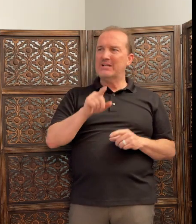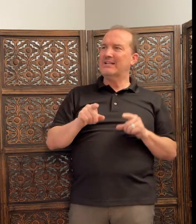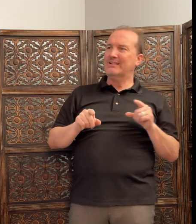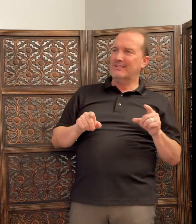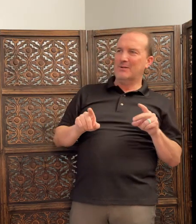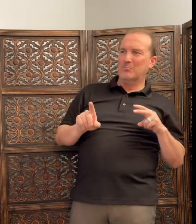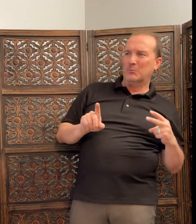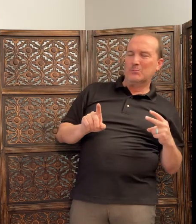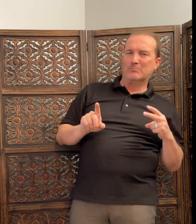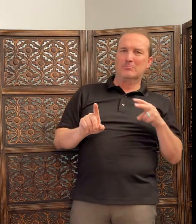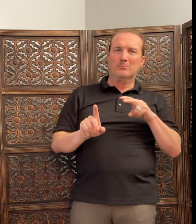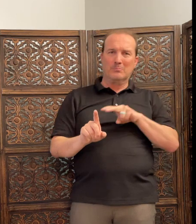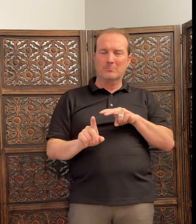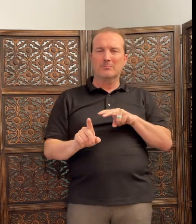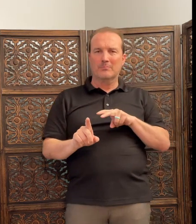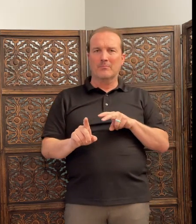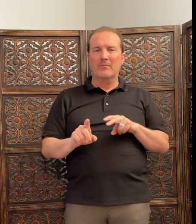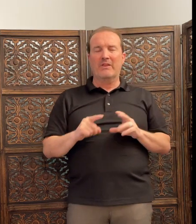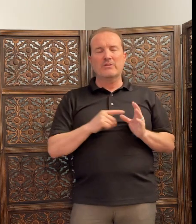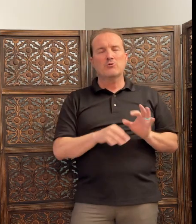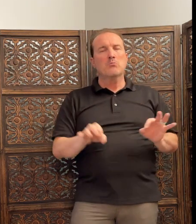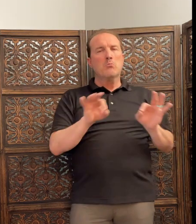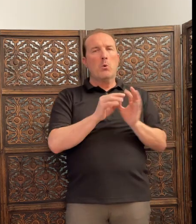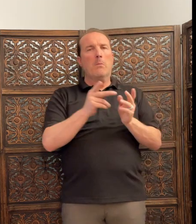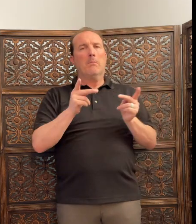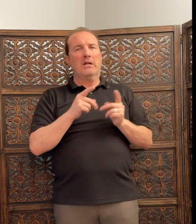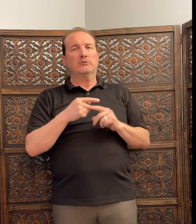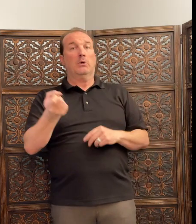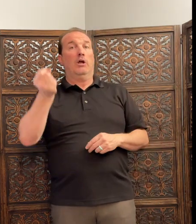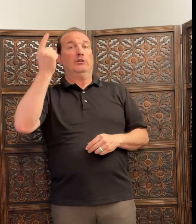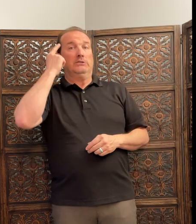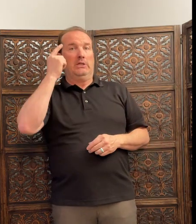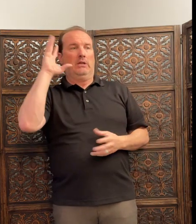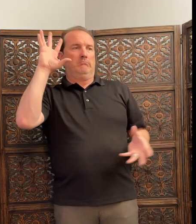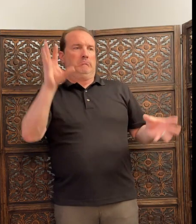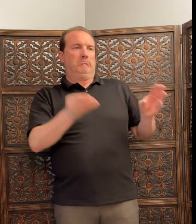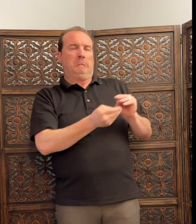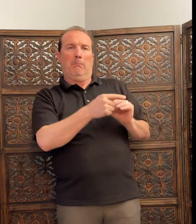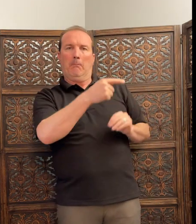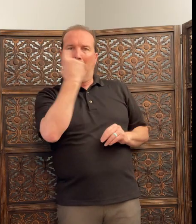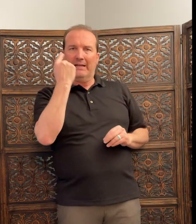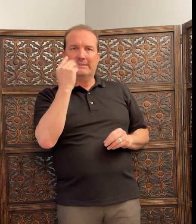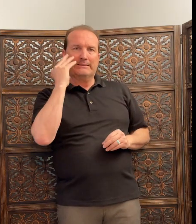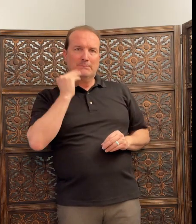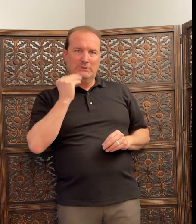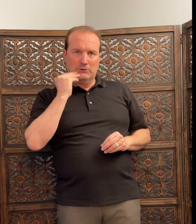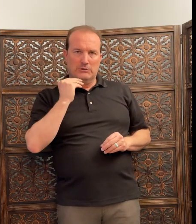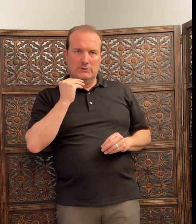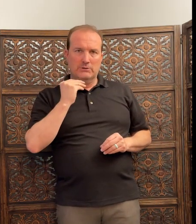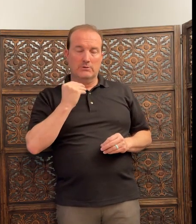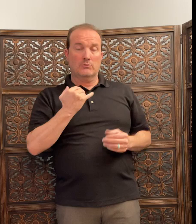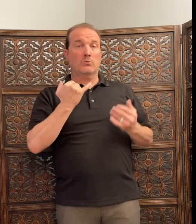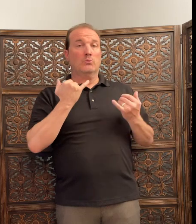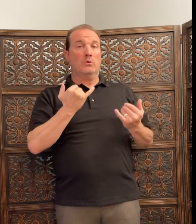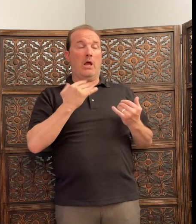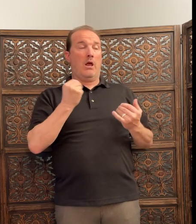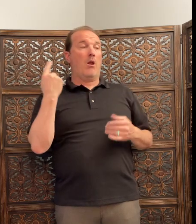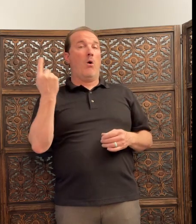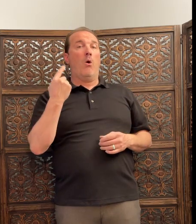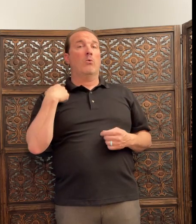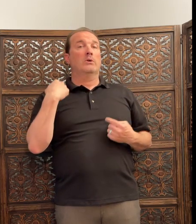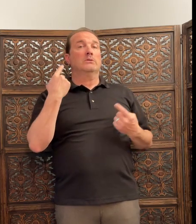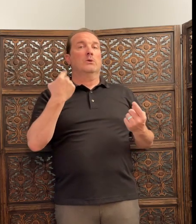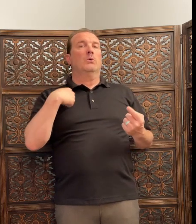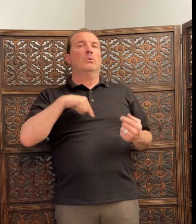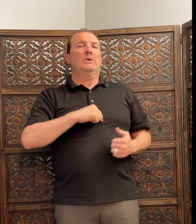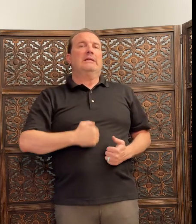Memorializing the folk through the oral tradition marks an important place in understanding the totality of the Black experience.